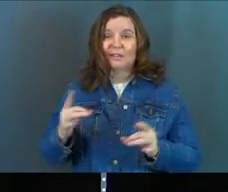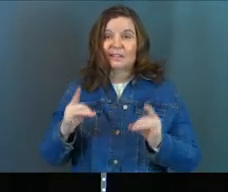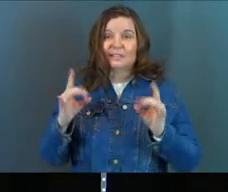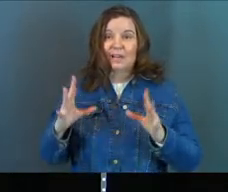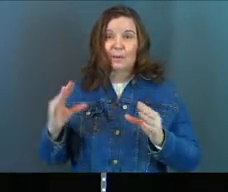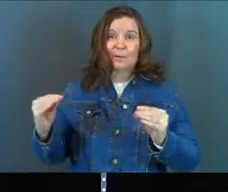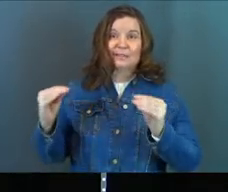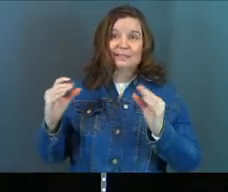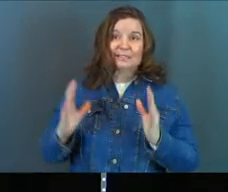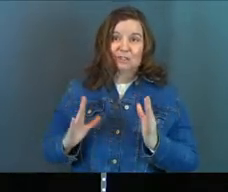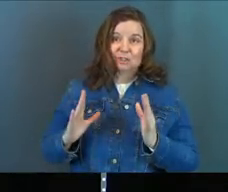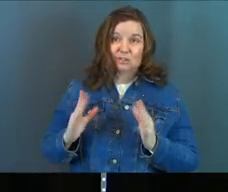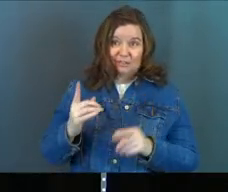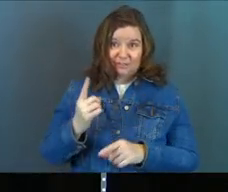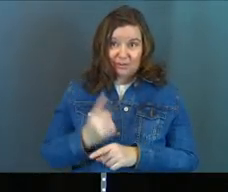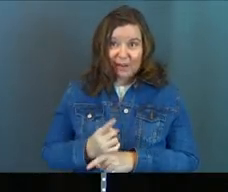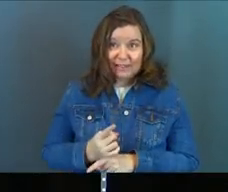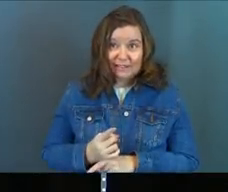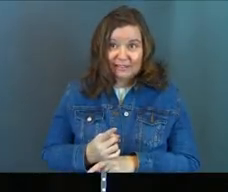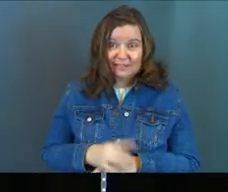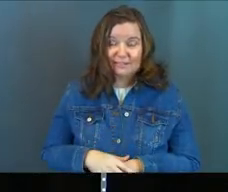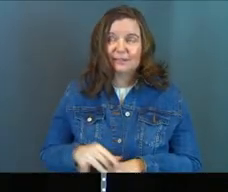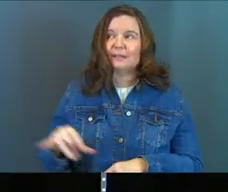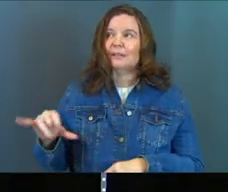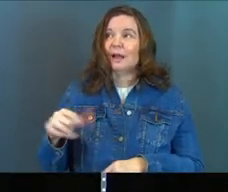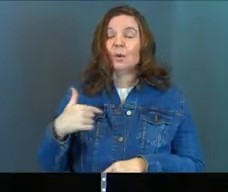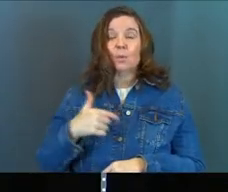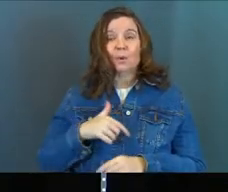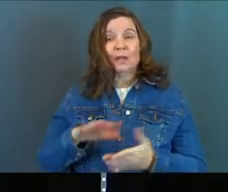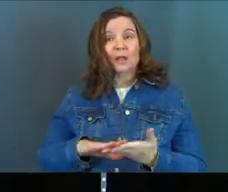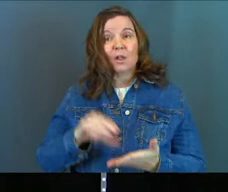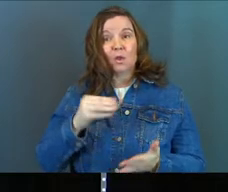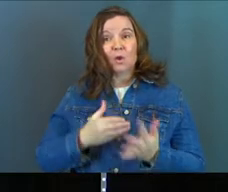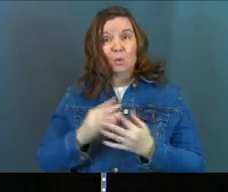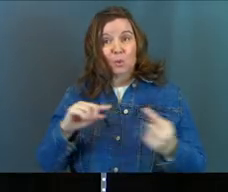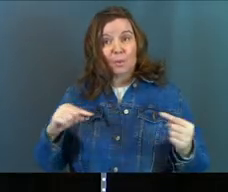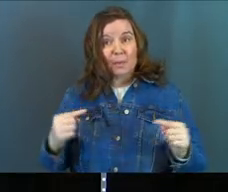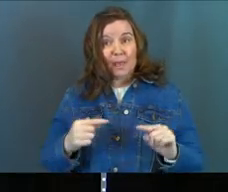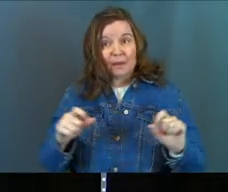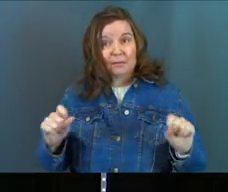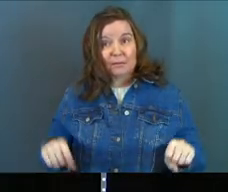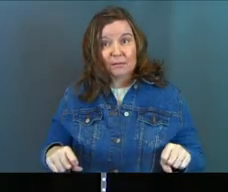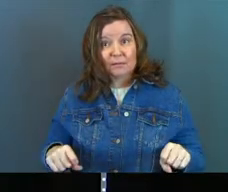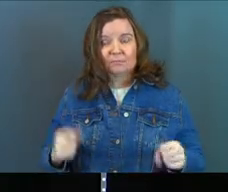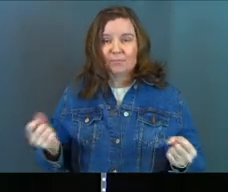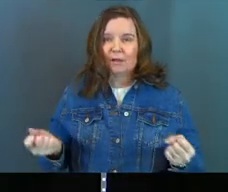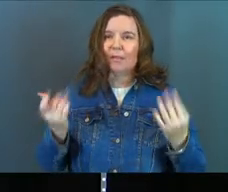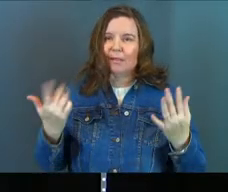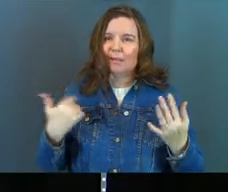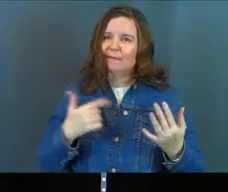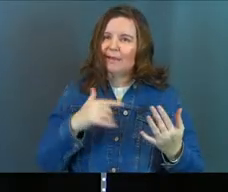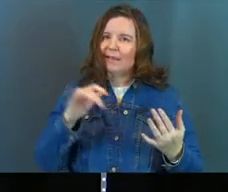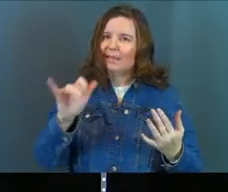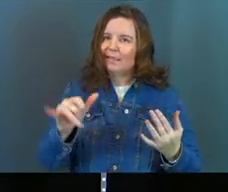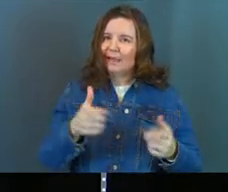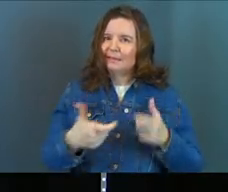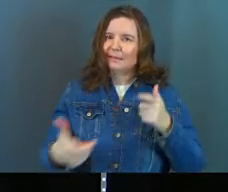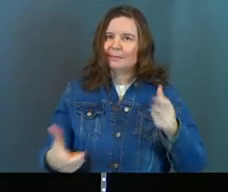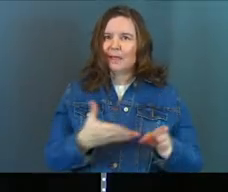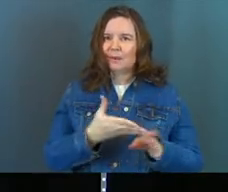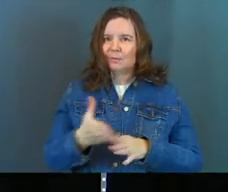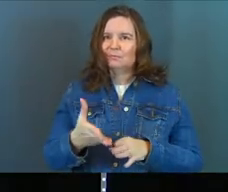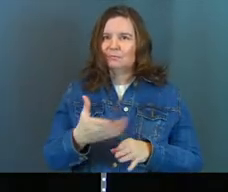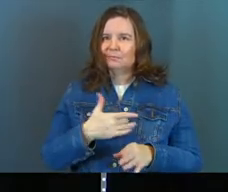terrible teacher, right? Like, we can learn through pain. A lot of us, that is the main